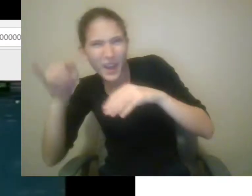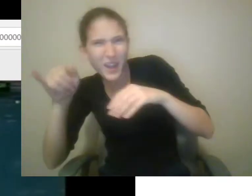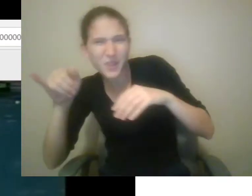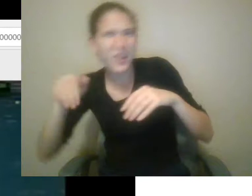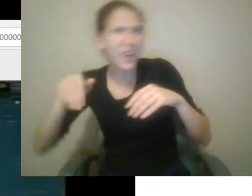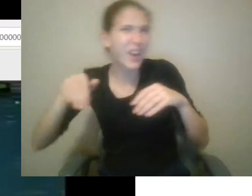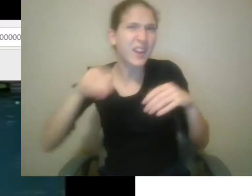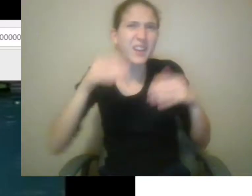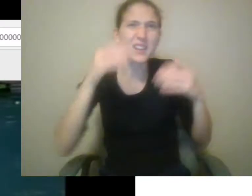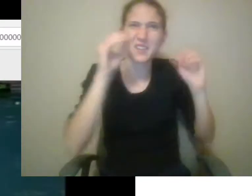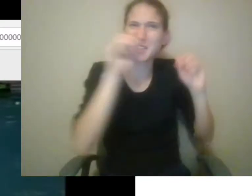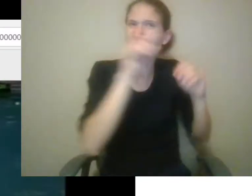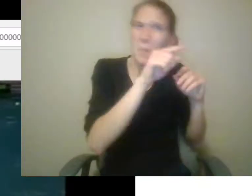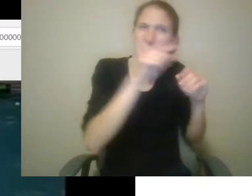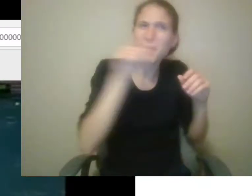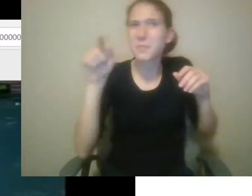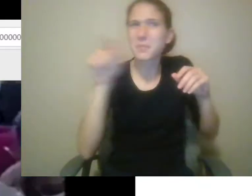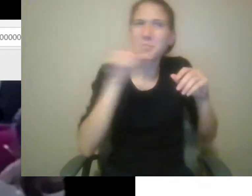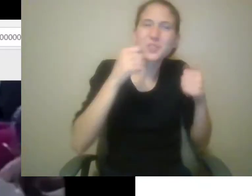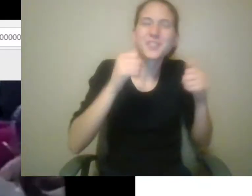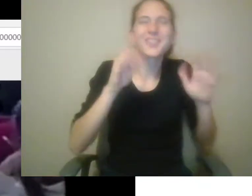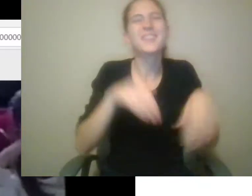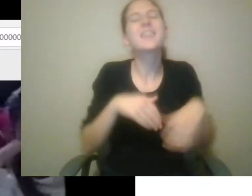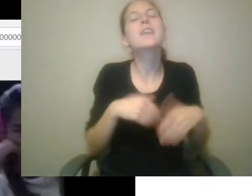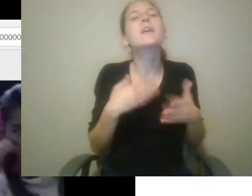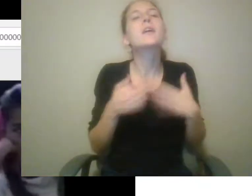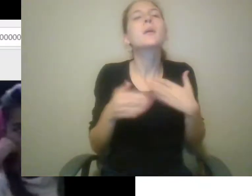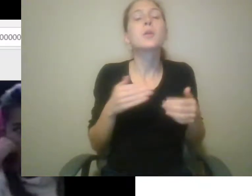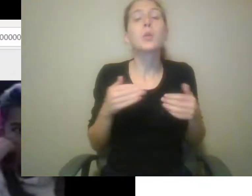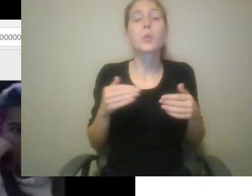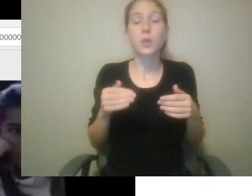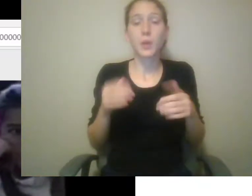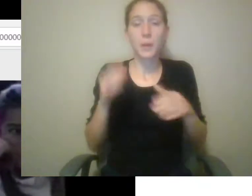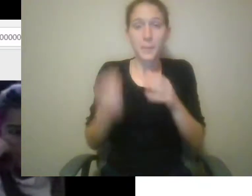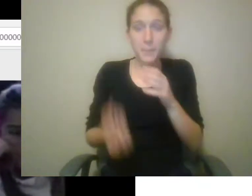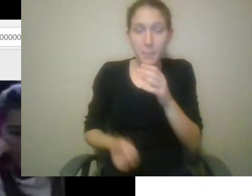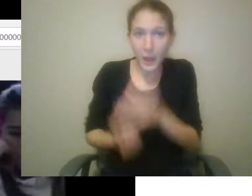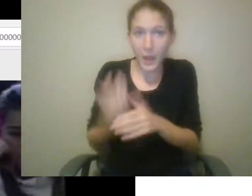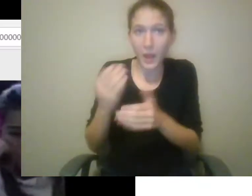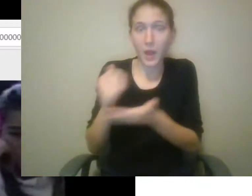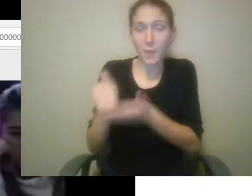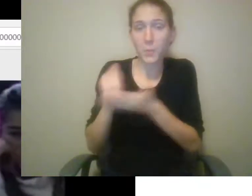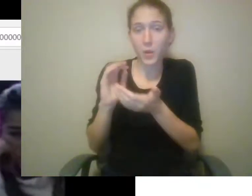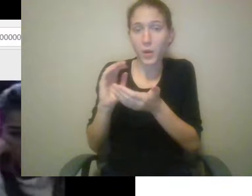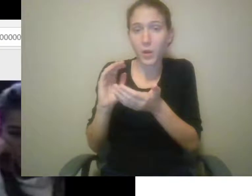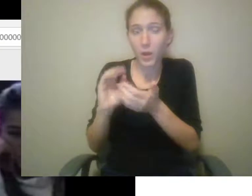we depend on it for our food and our oxygen. Yeah, our food and our oxygen.